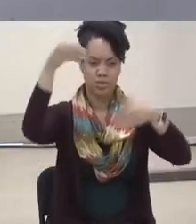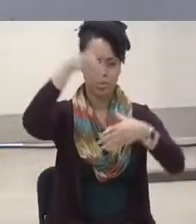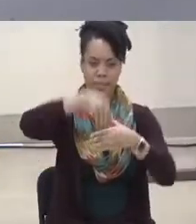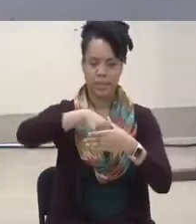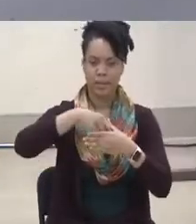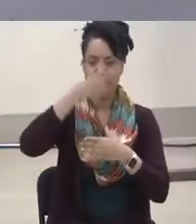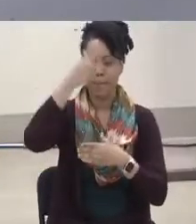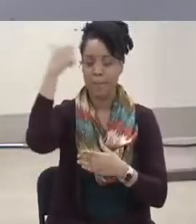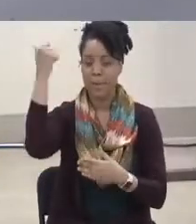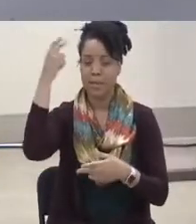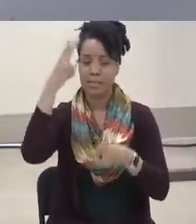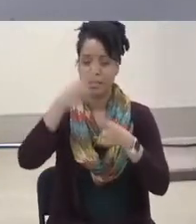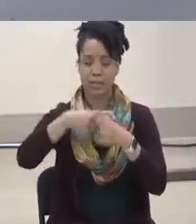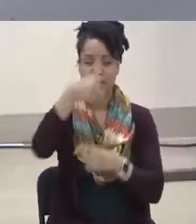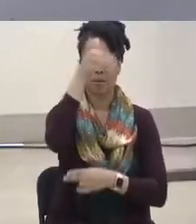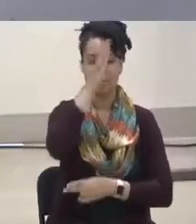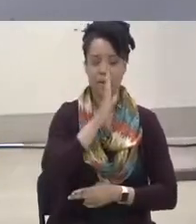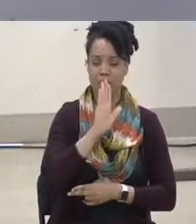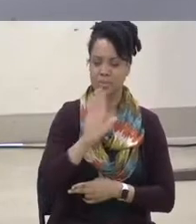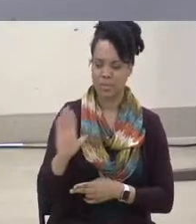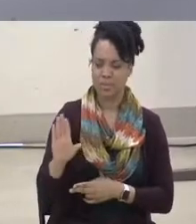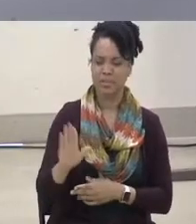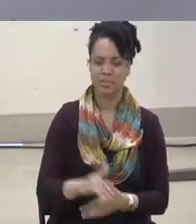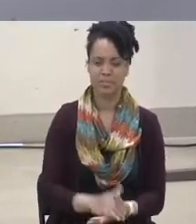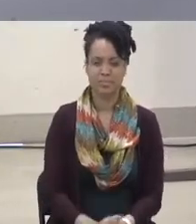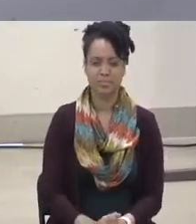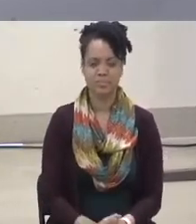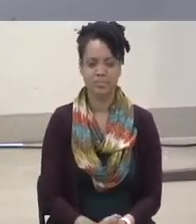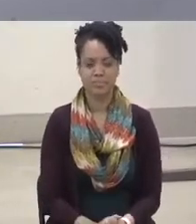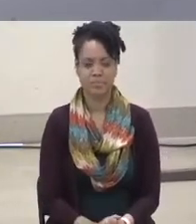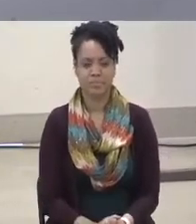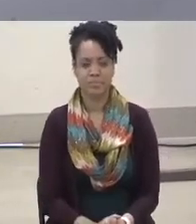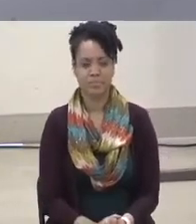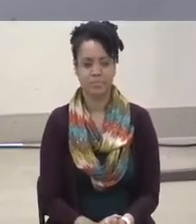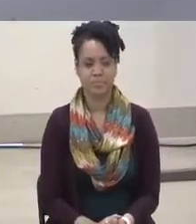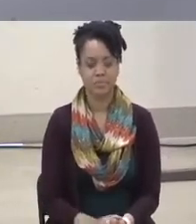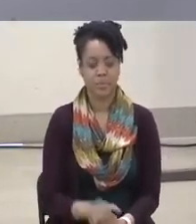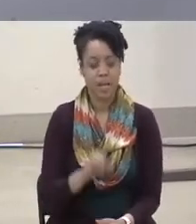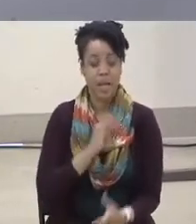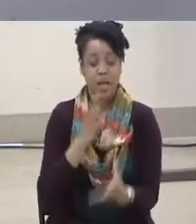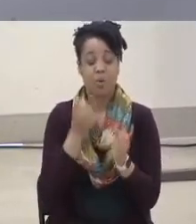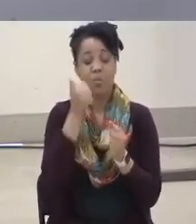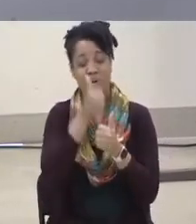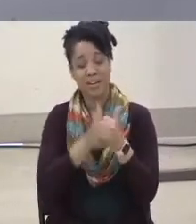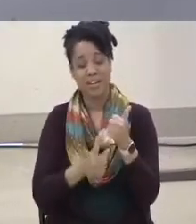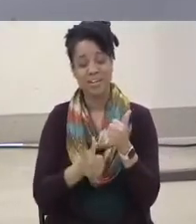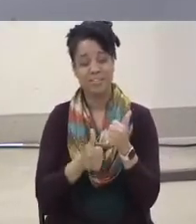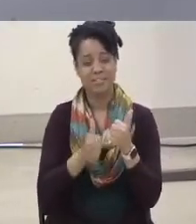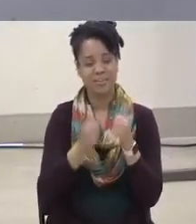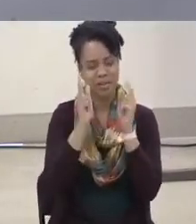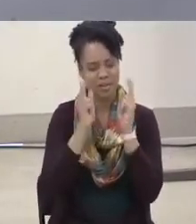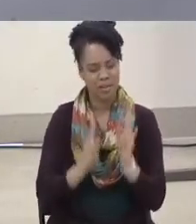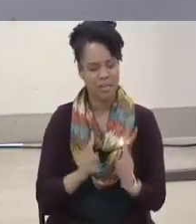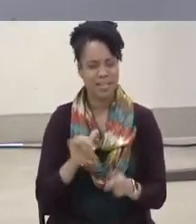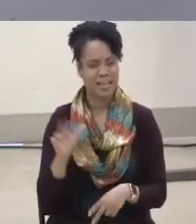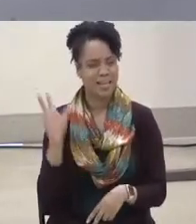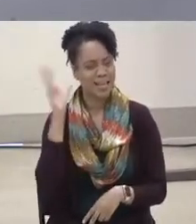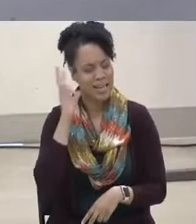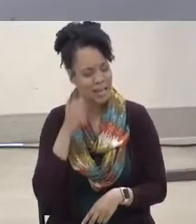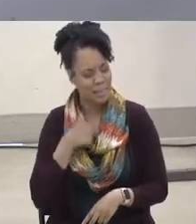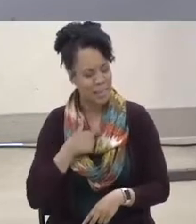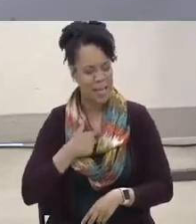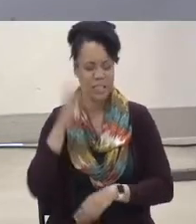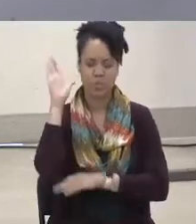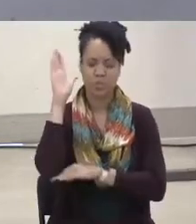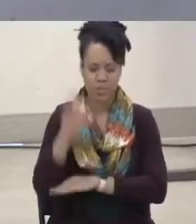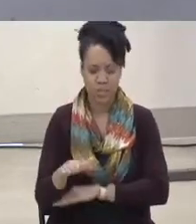él, because the name of God was there. porque el nombre de Dios estaba ahí. I want everybody that hears me